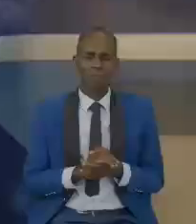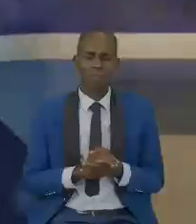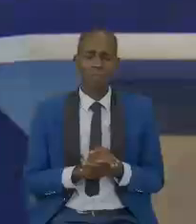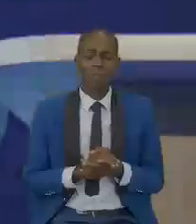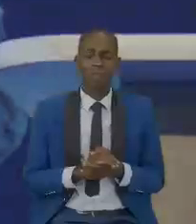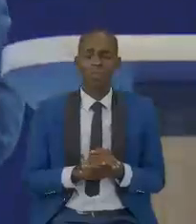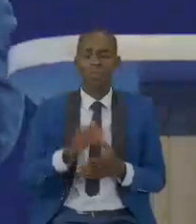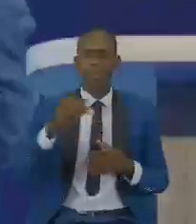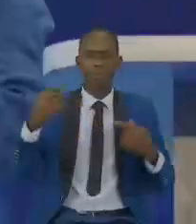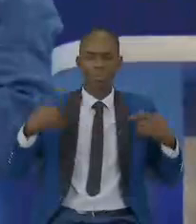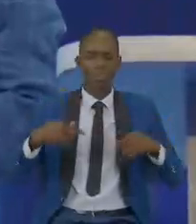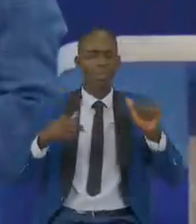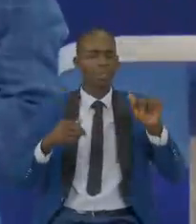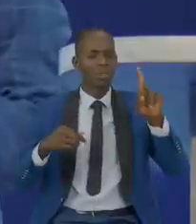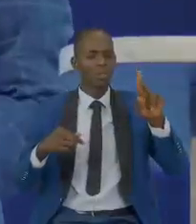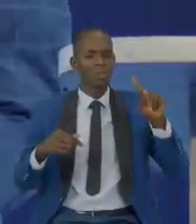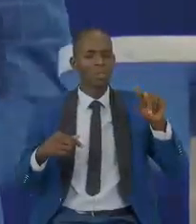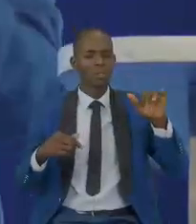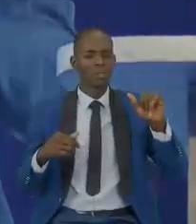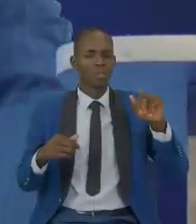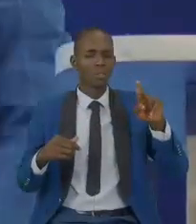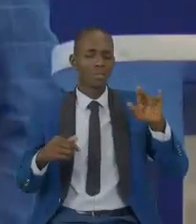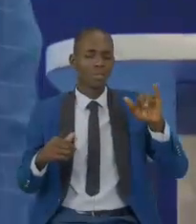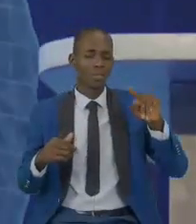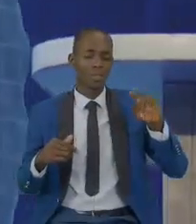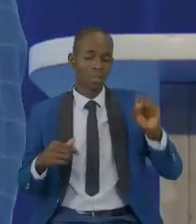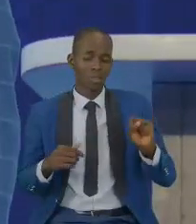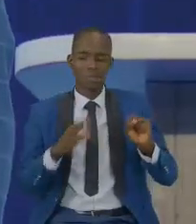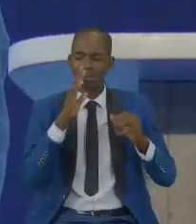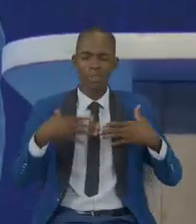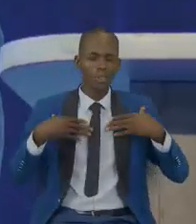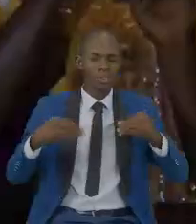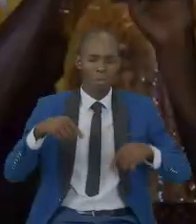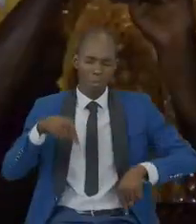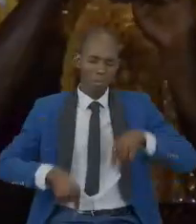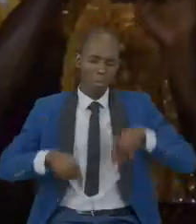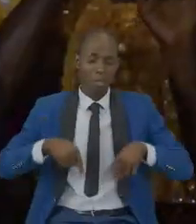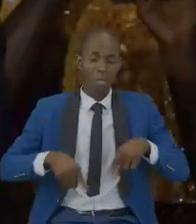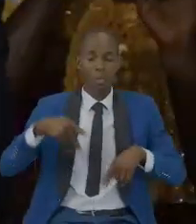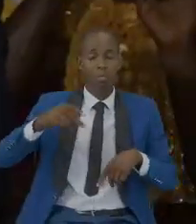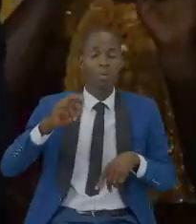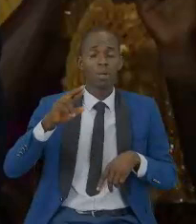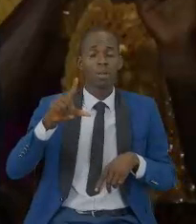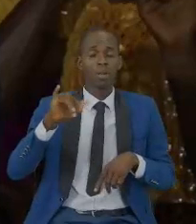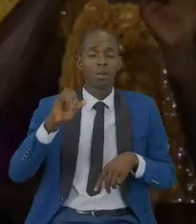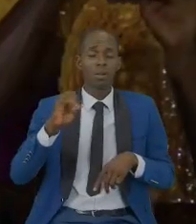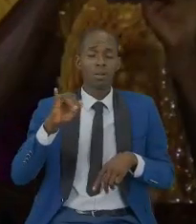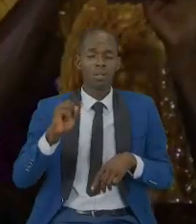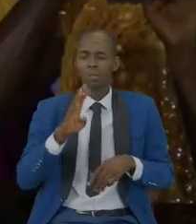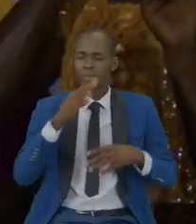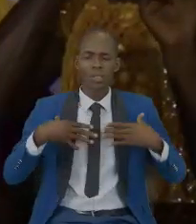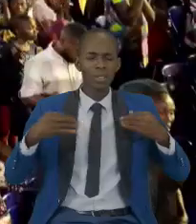Arthritis, be healed. Paralysis, be healed. Broken bones,